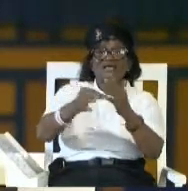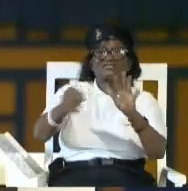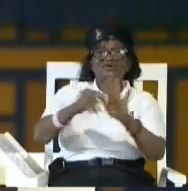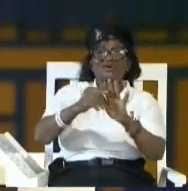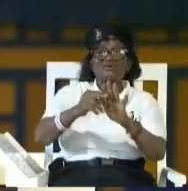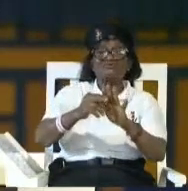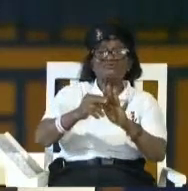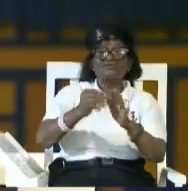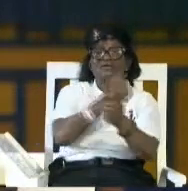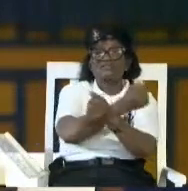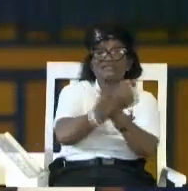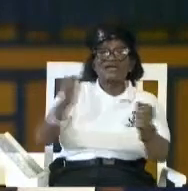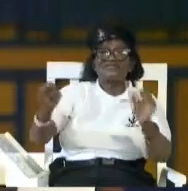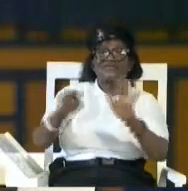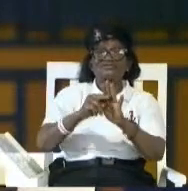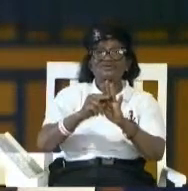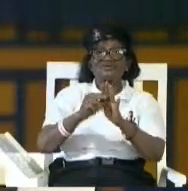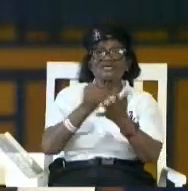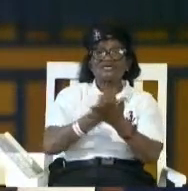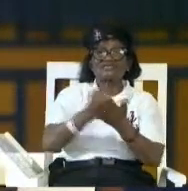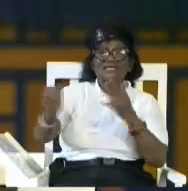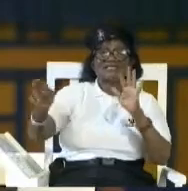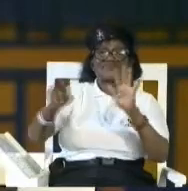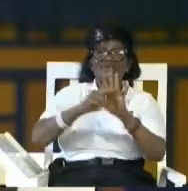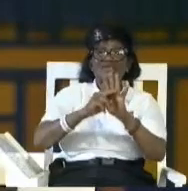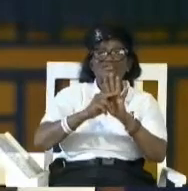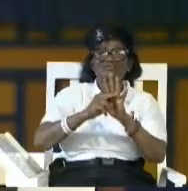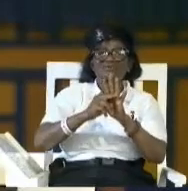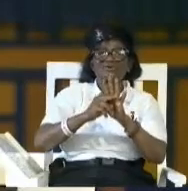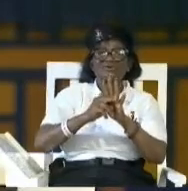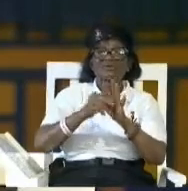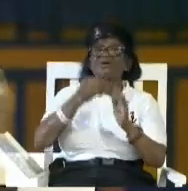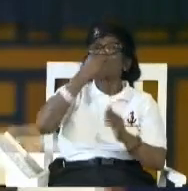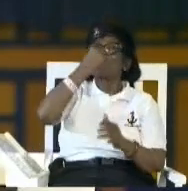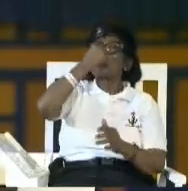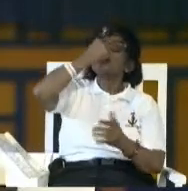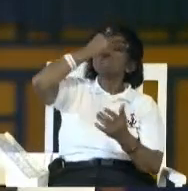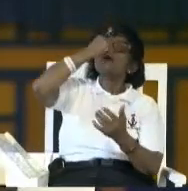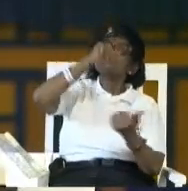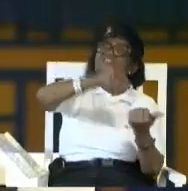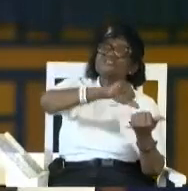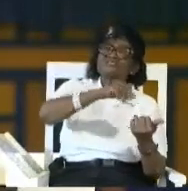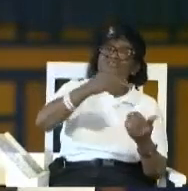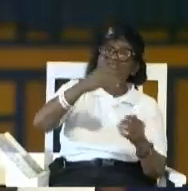salvation, sanctification, and baptism in the Holy Spirit.